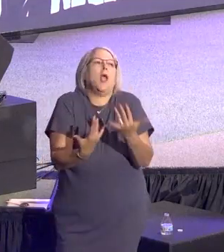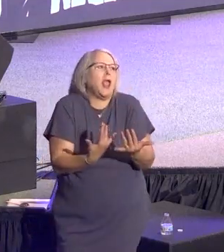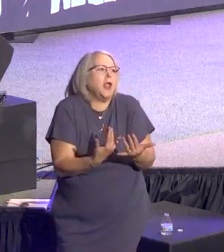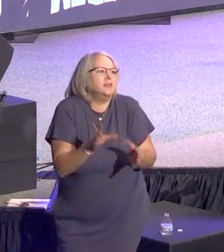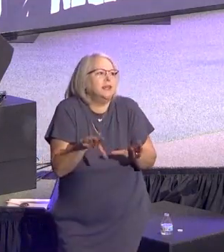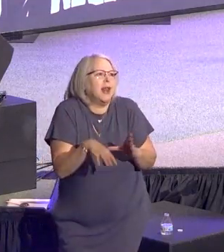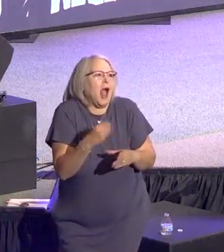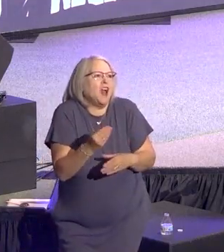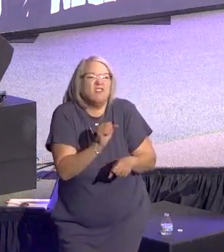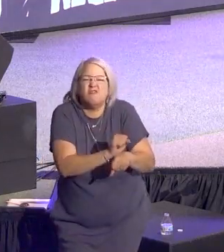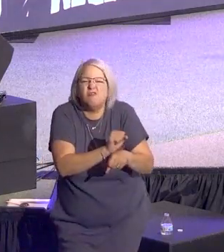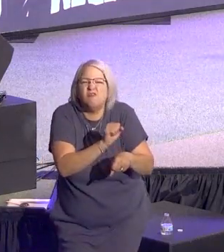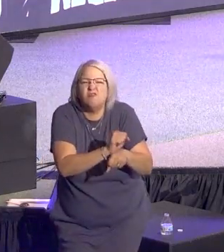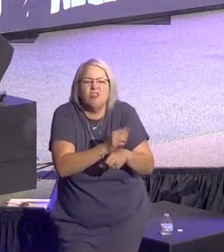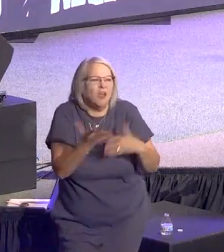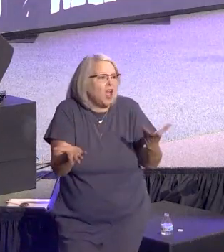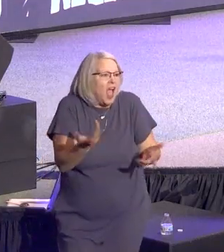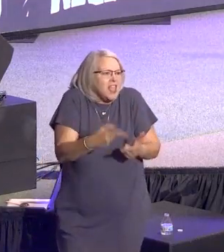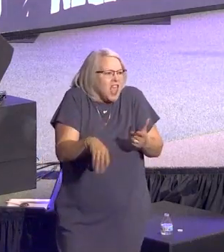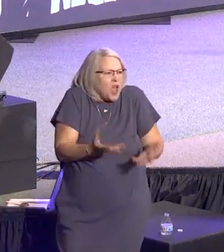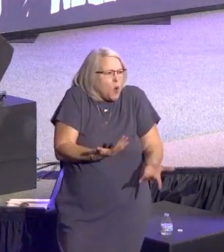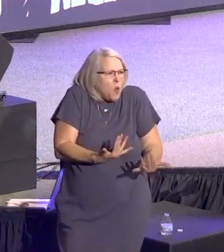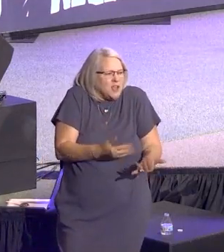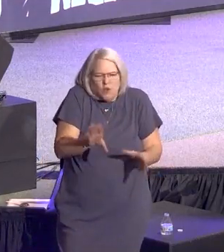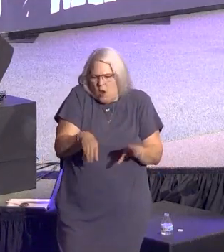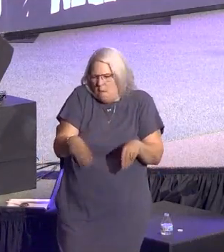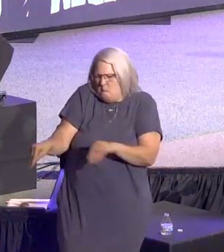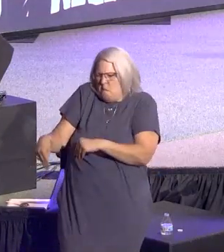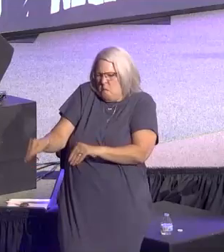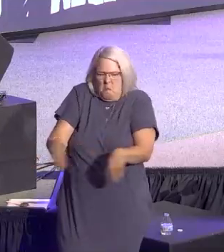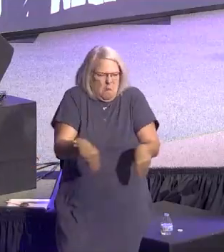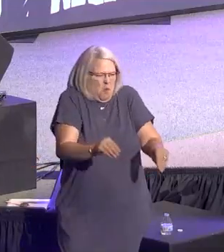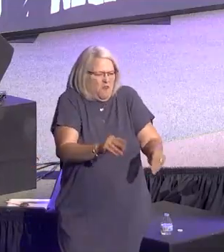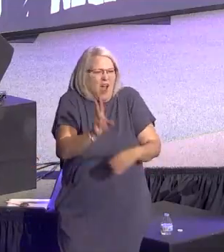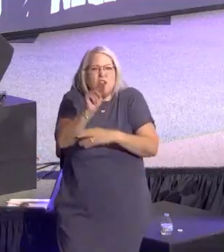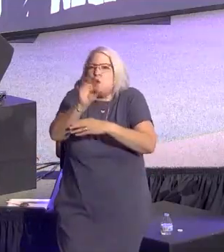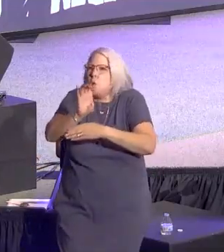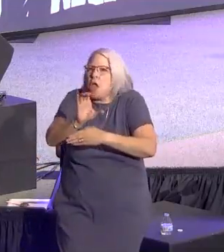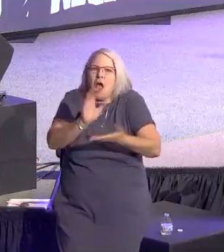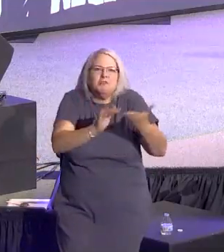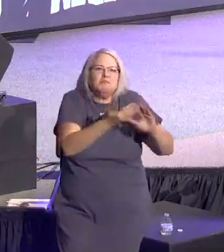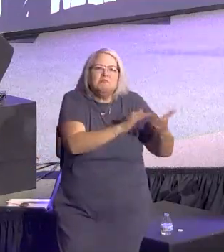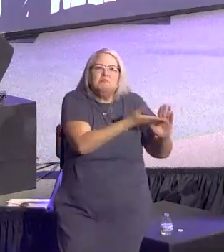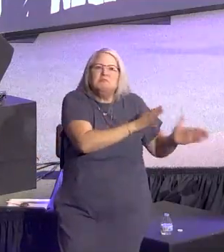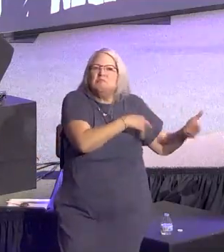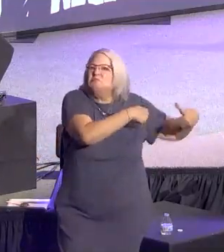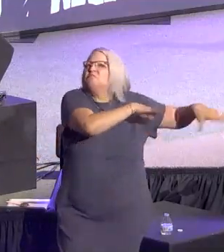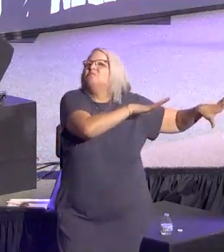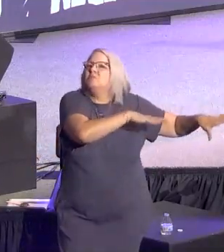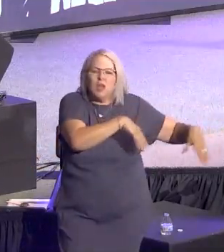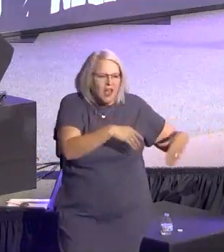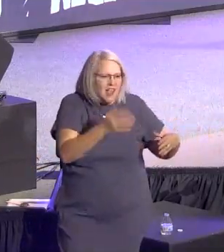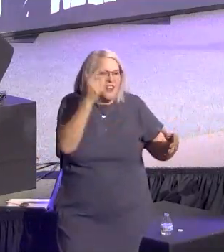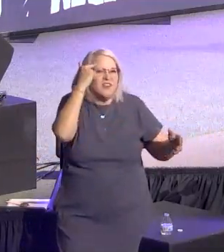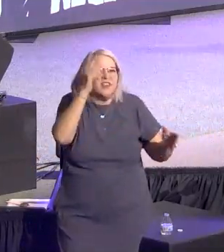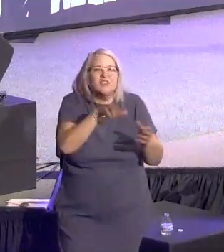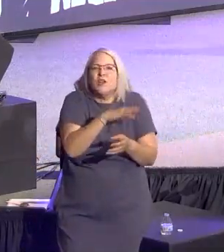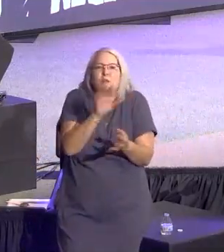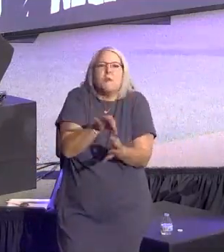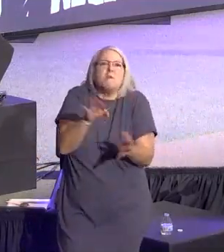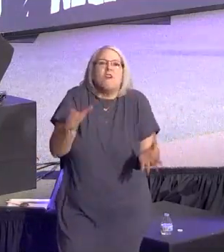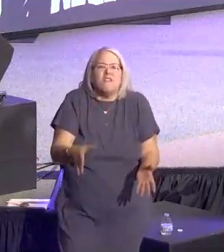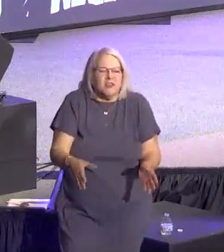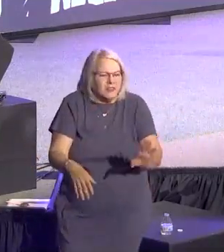get out of this job or that, whatever. I can't wait till I can move out of this place. You know, and then everything is going to be great. Listen, God wants